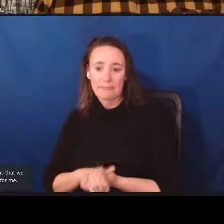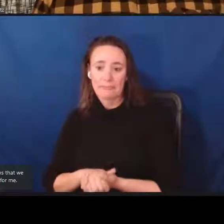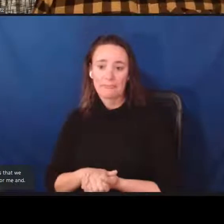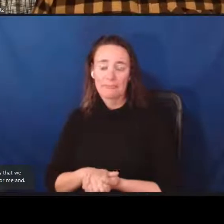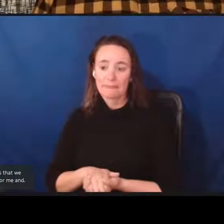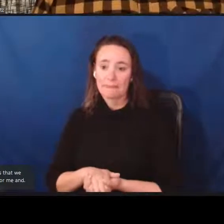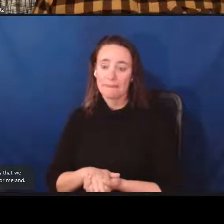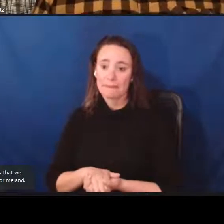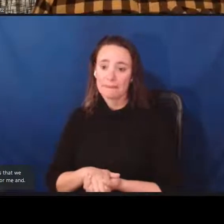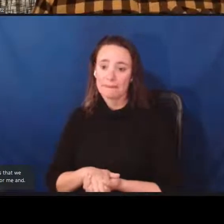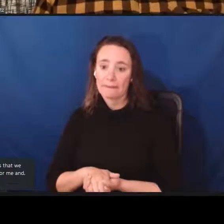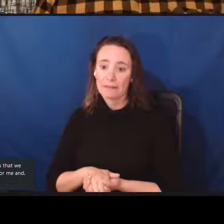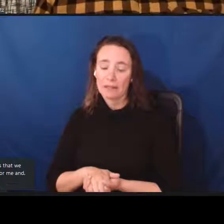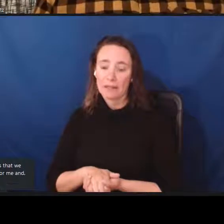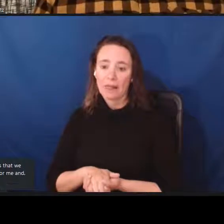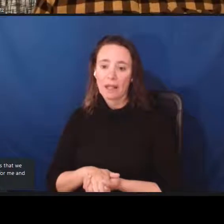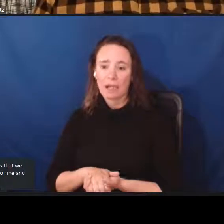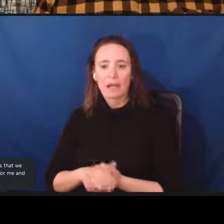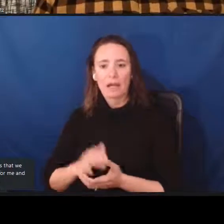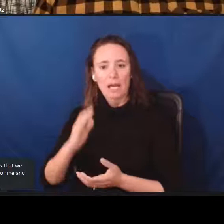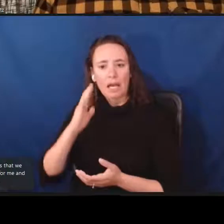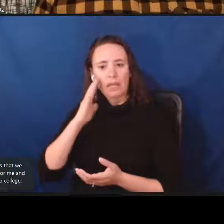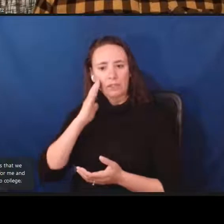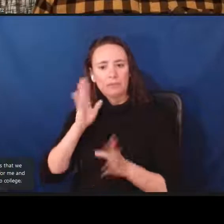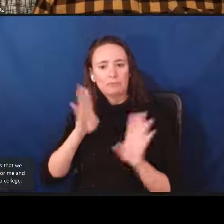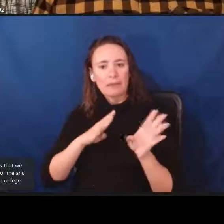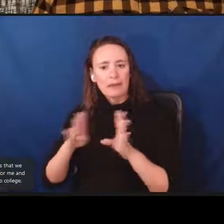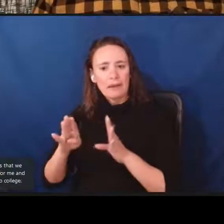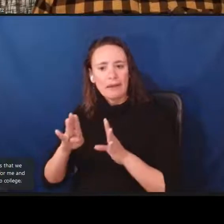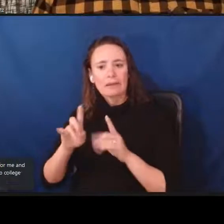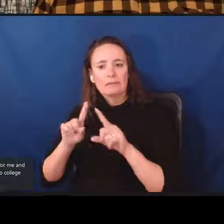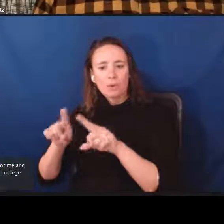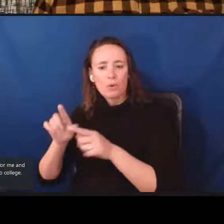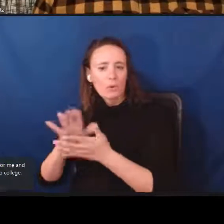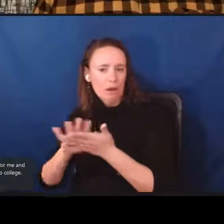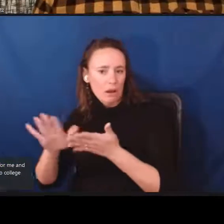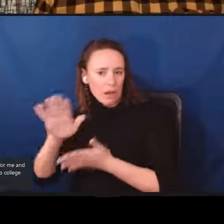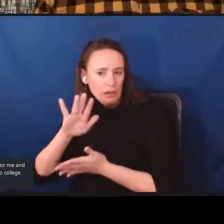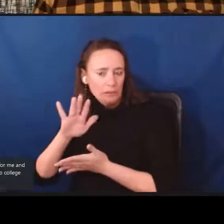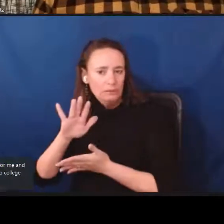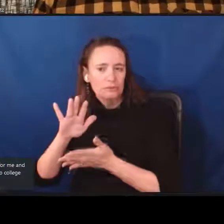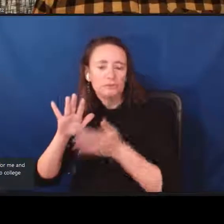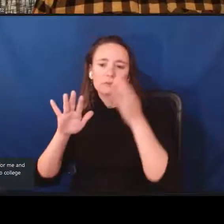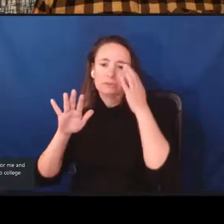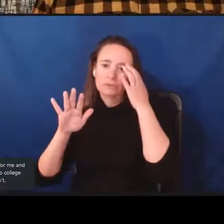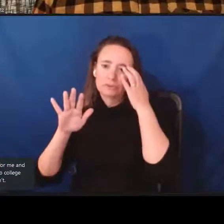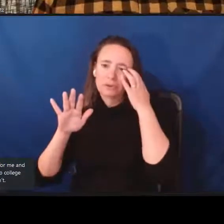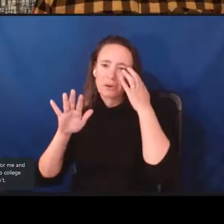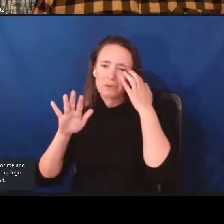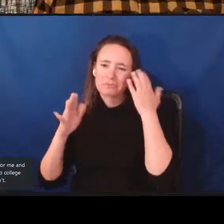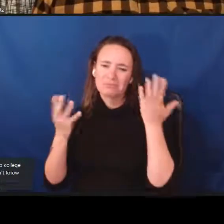And I knew I was going away to college after graduation and stuff, so we didn't